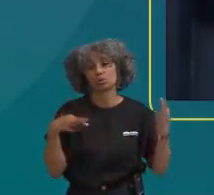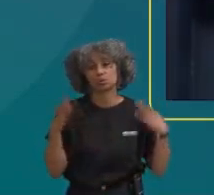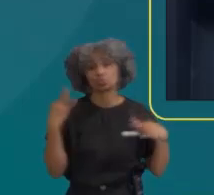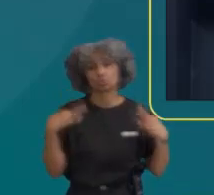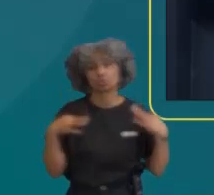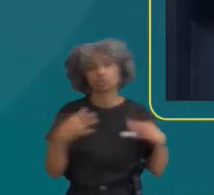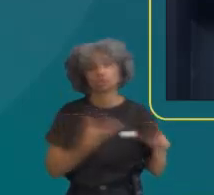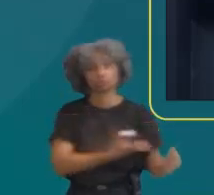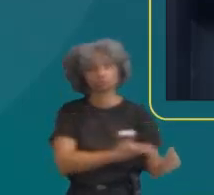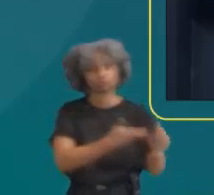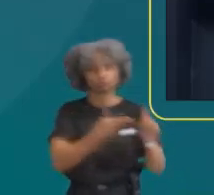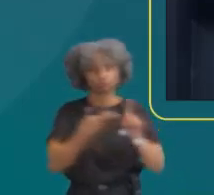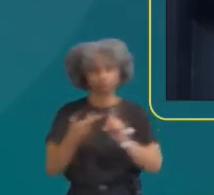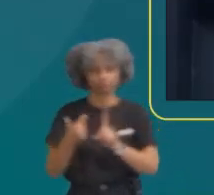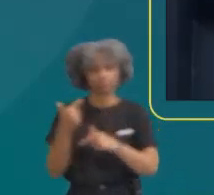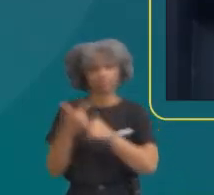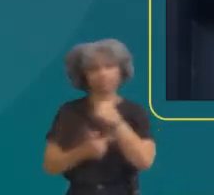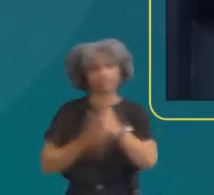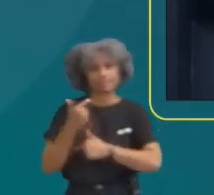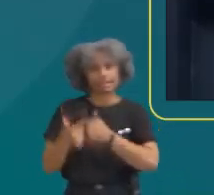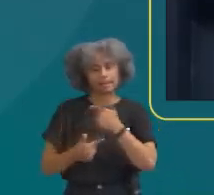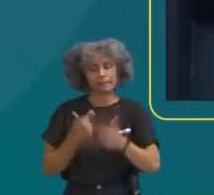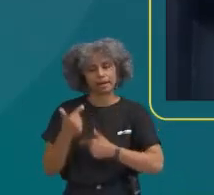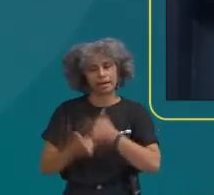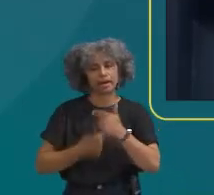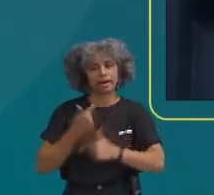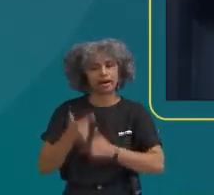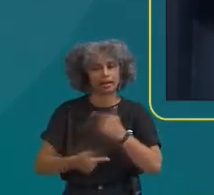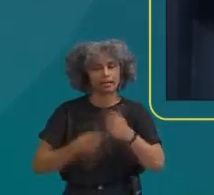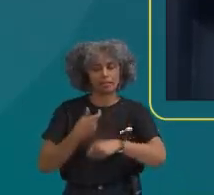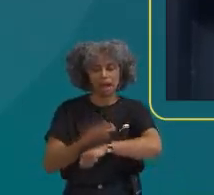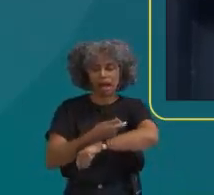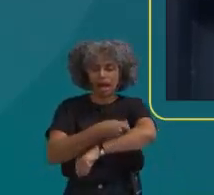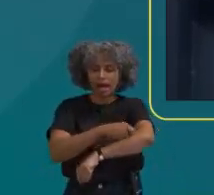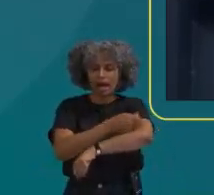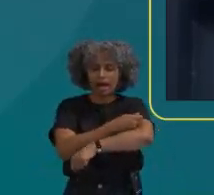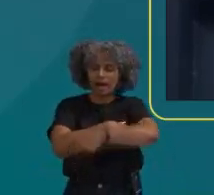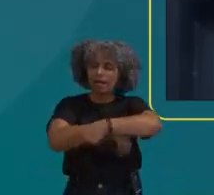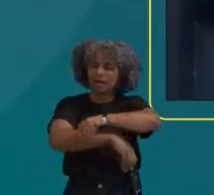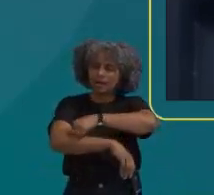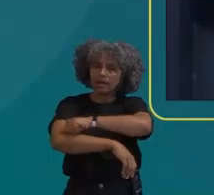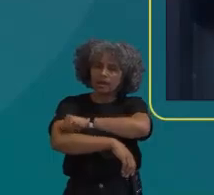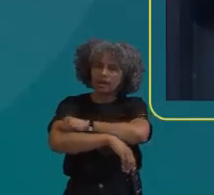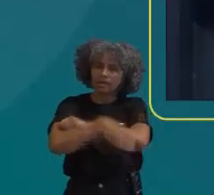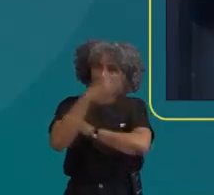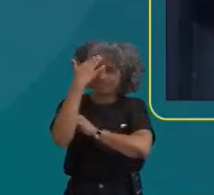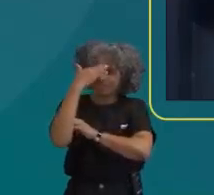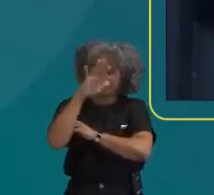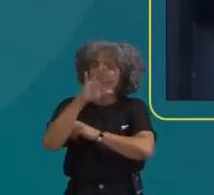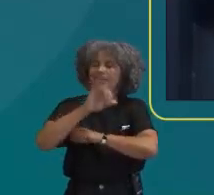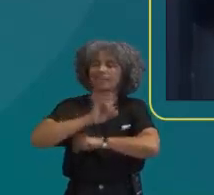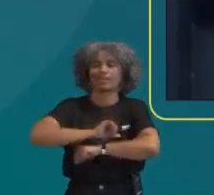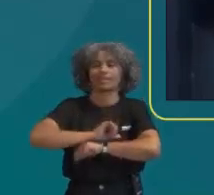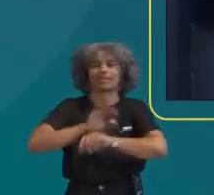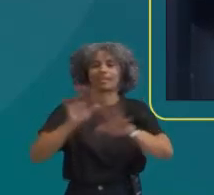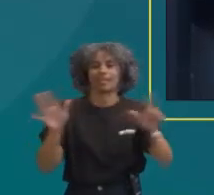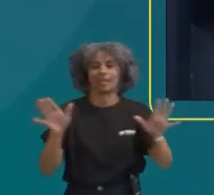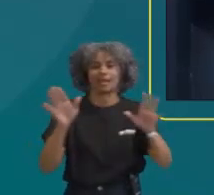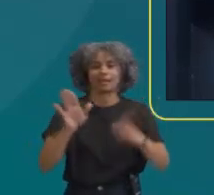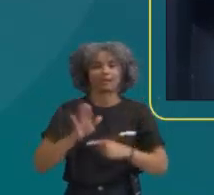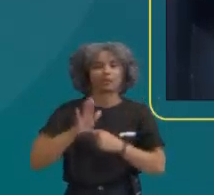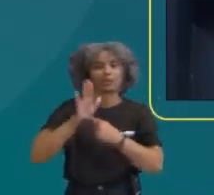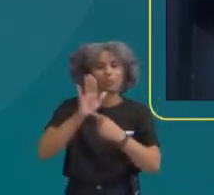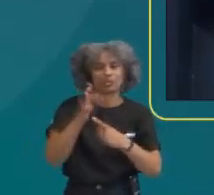that investing public has to also appreciate and understand that there is a need to balance